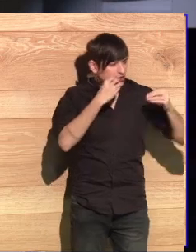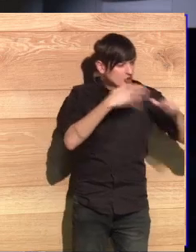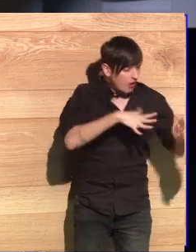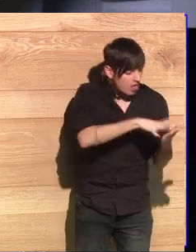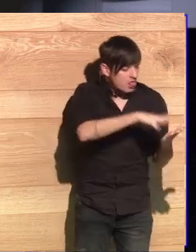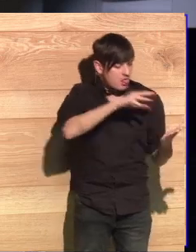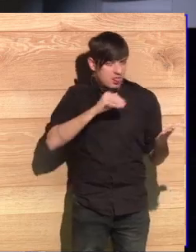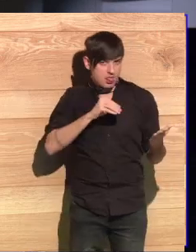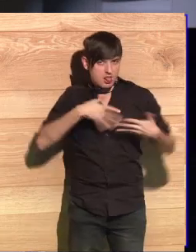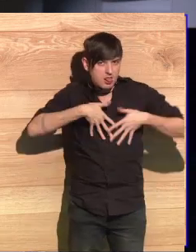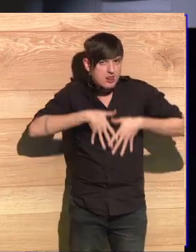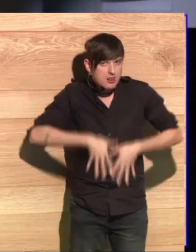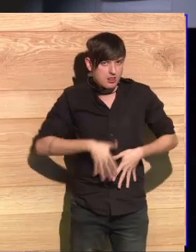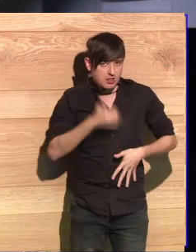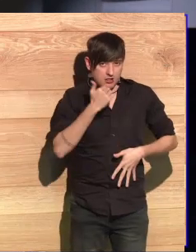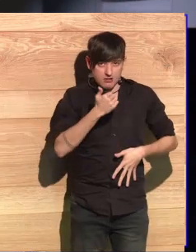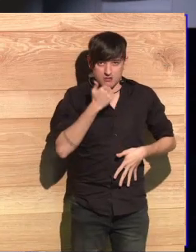and to